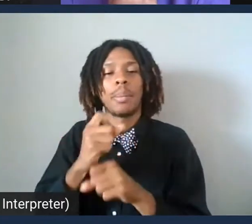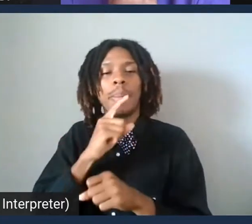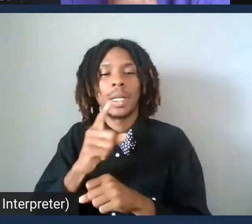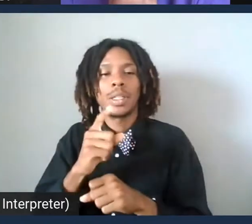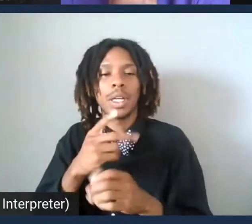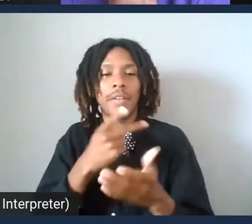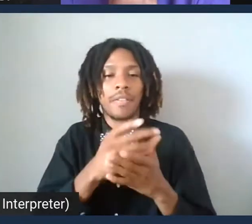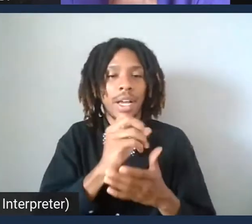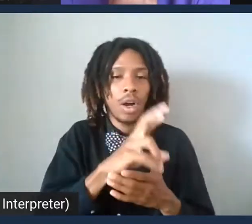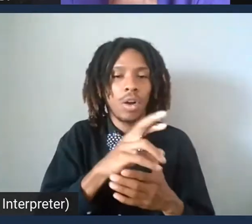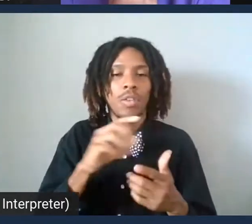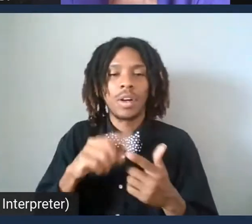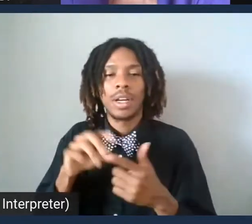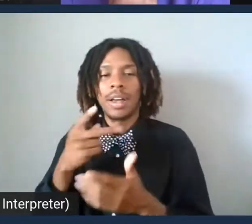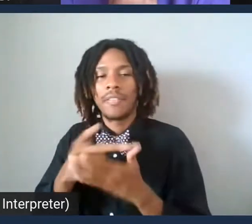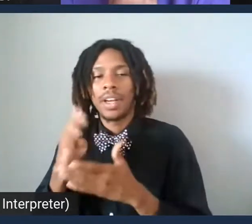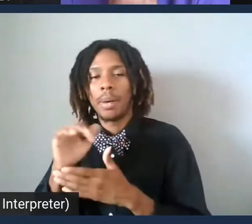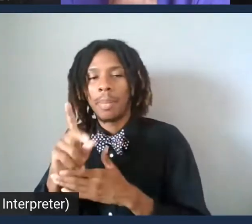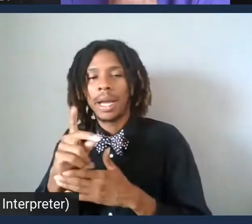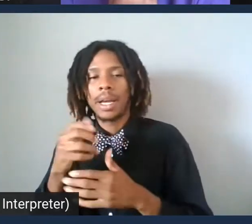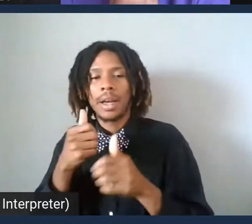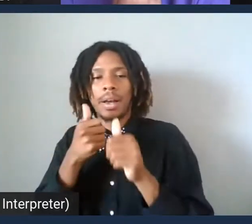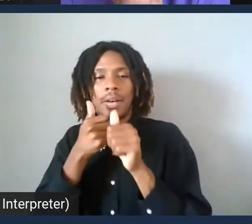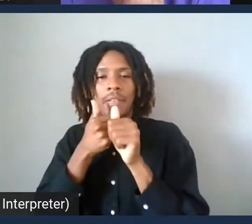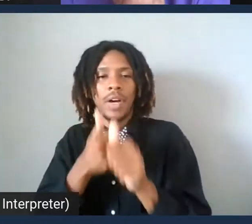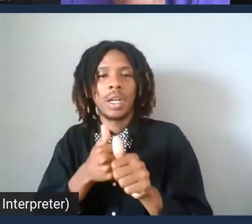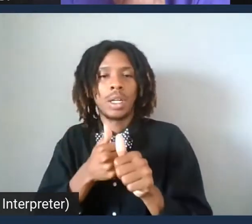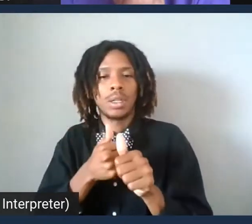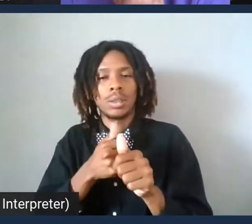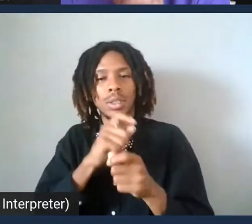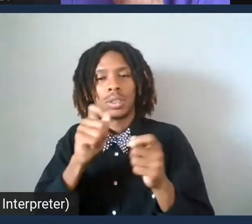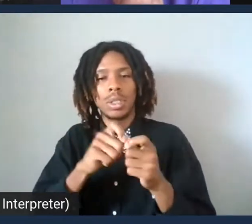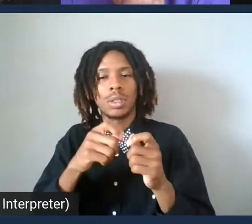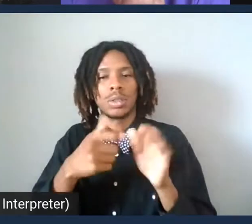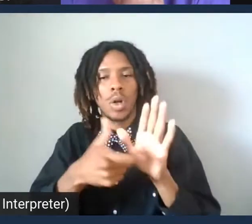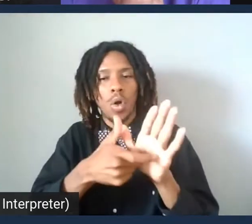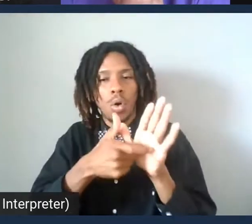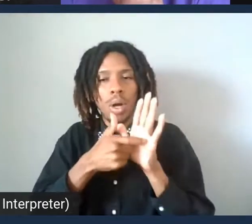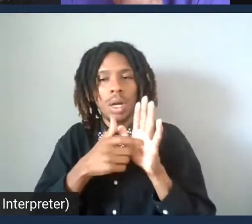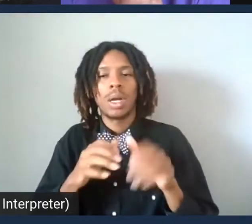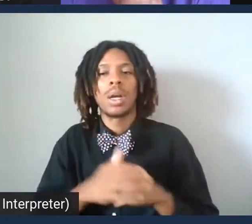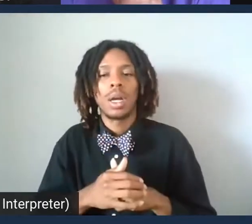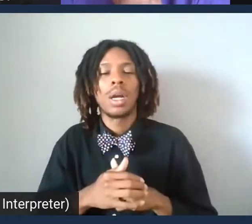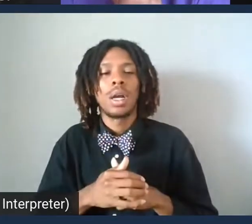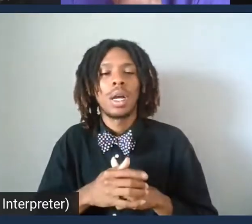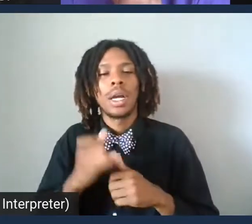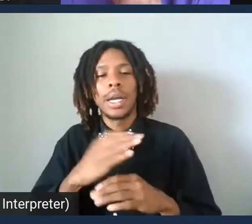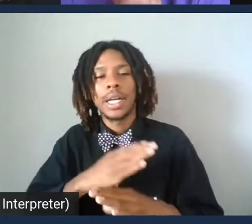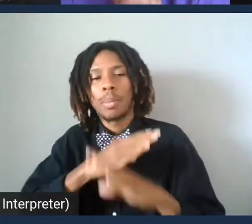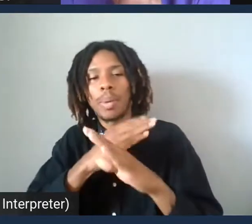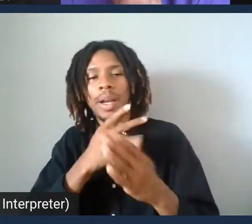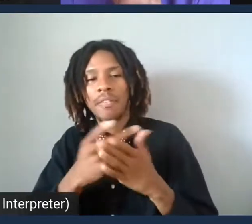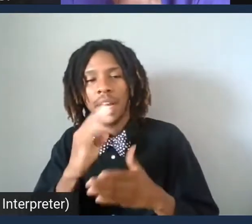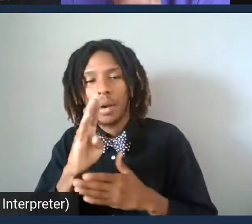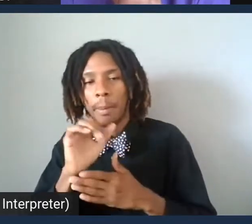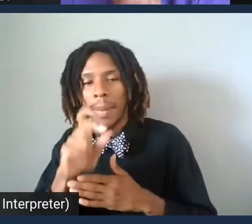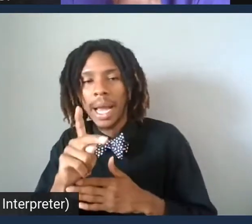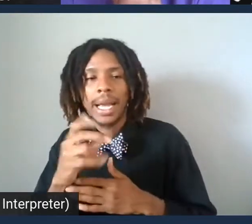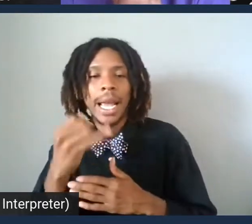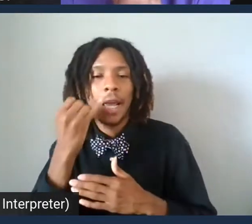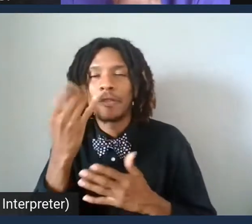and failback follows a certain set of criteria. So one of the criteria can be prevent failback if